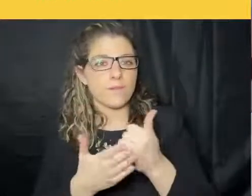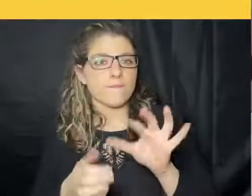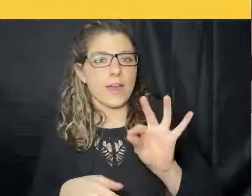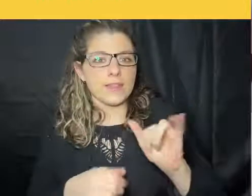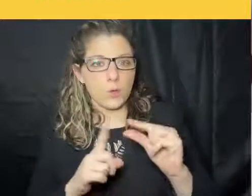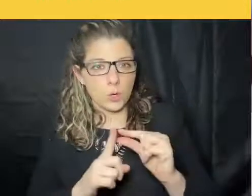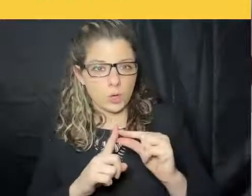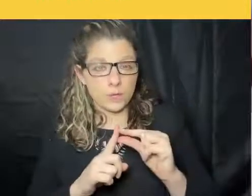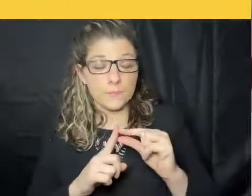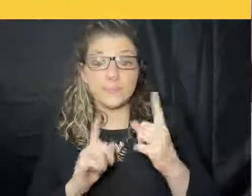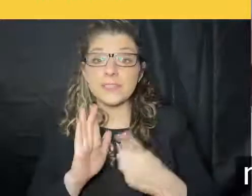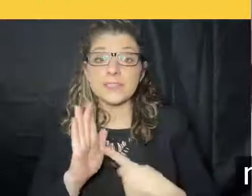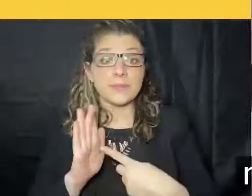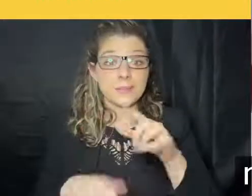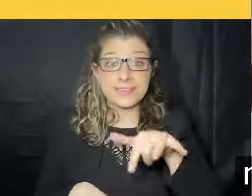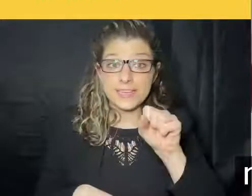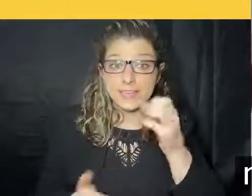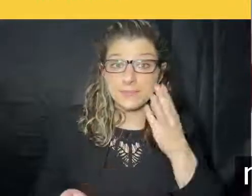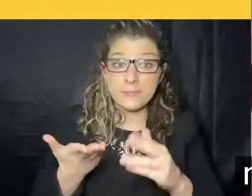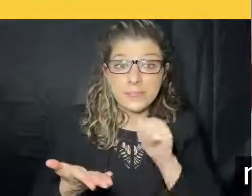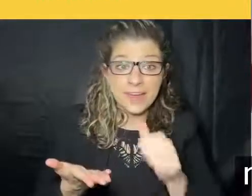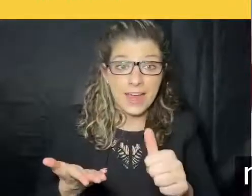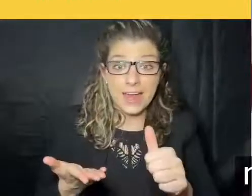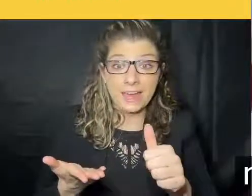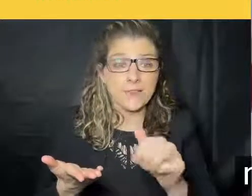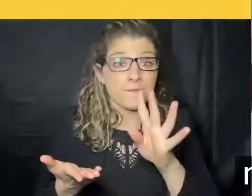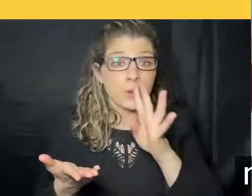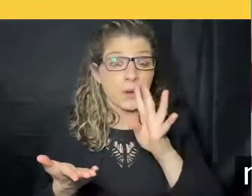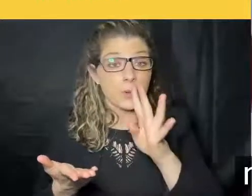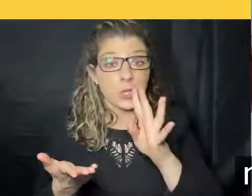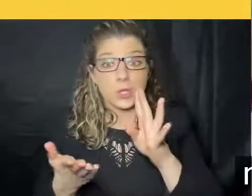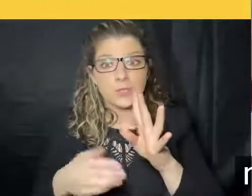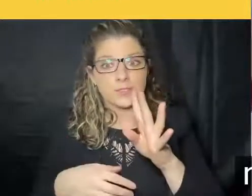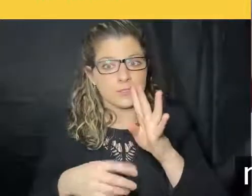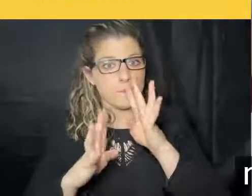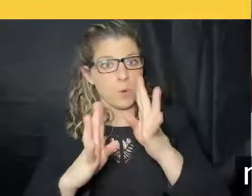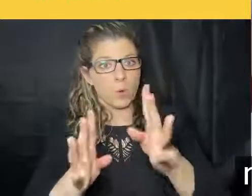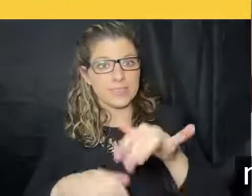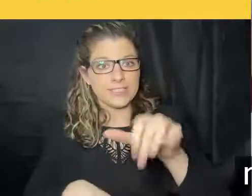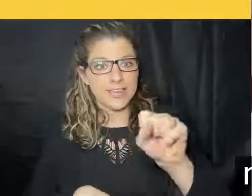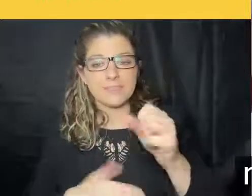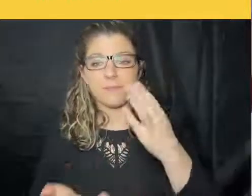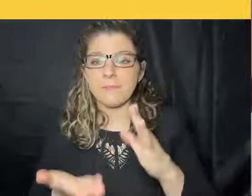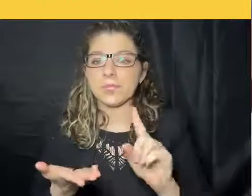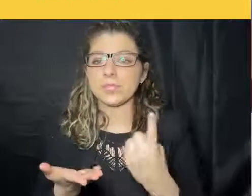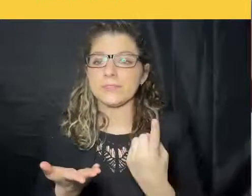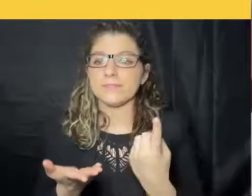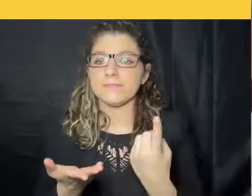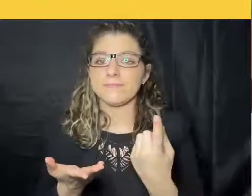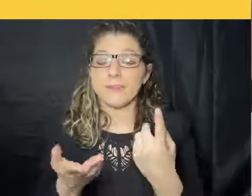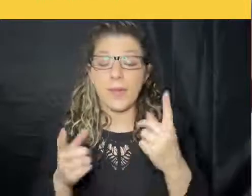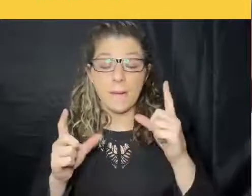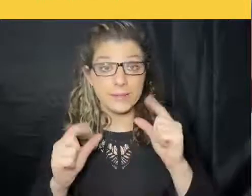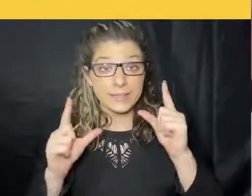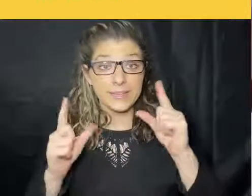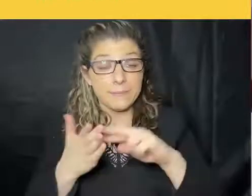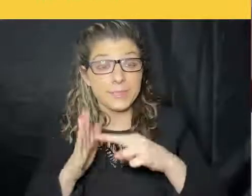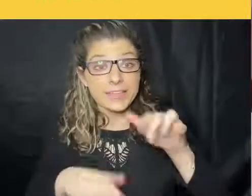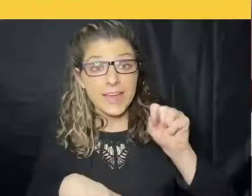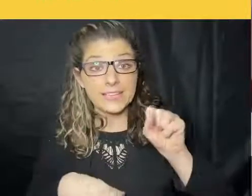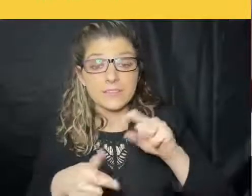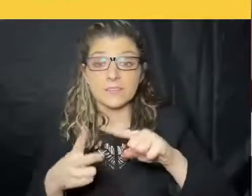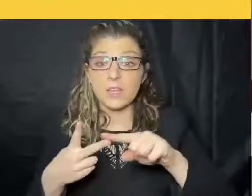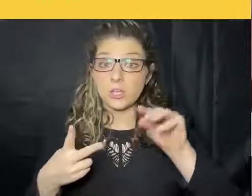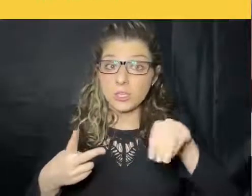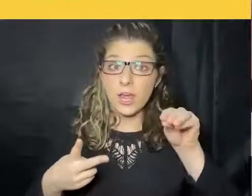to find that word. And sometimes a yes might not be a verbal or a spoken yes. It might be maybe a blink.